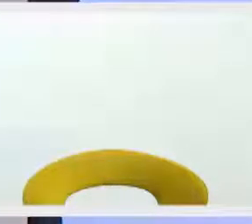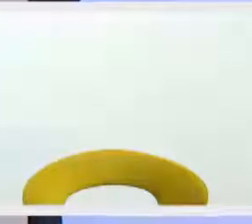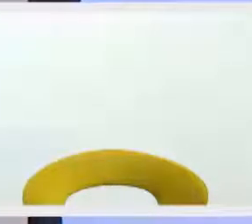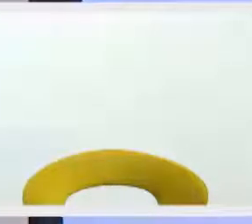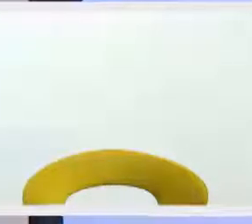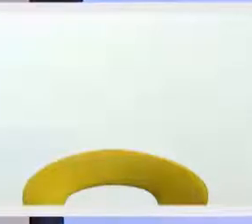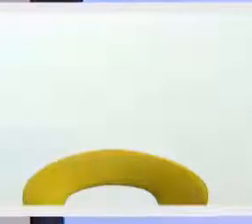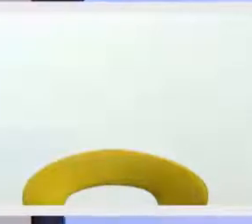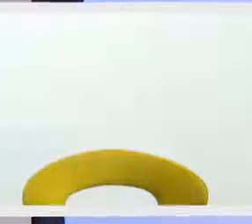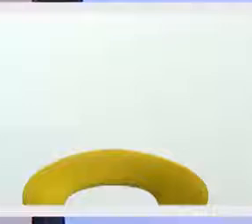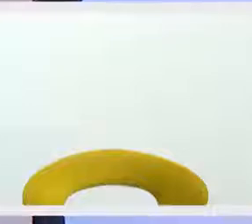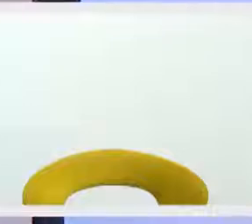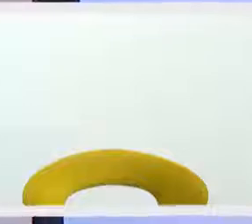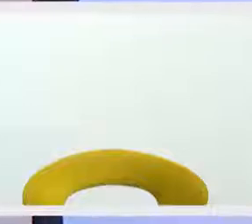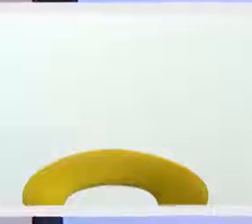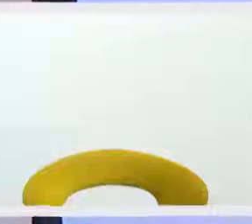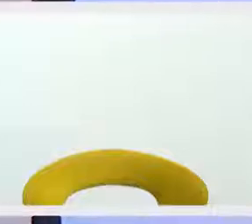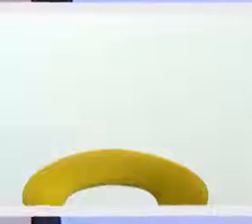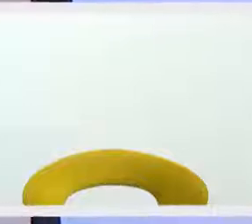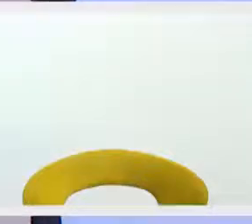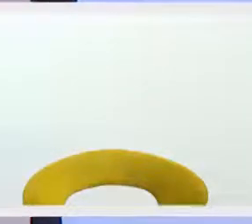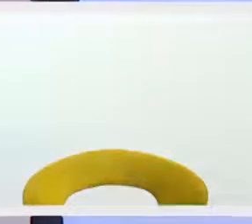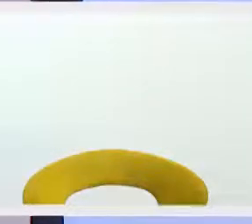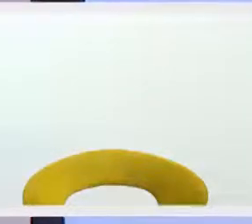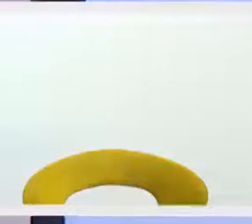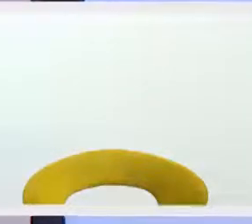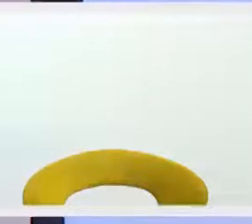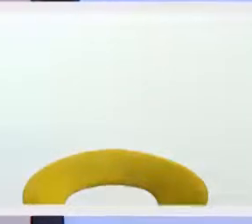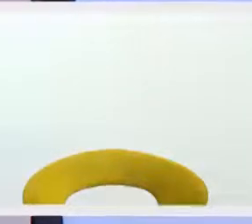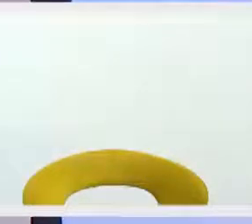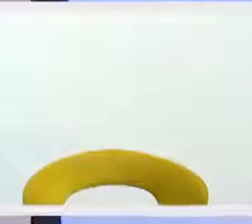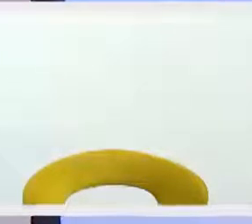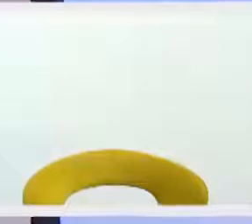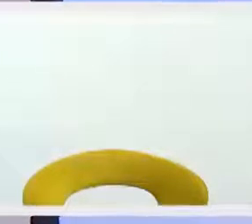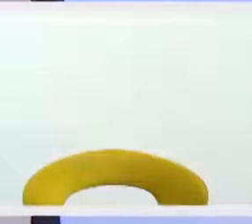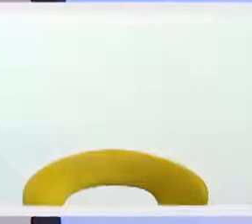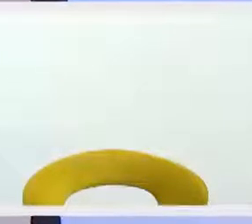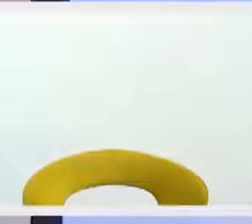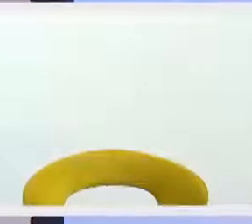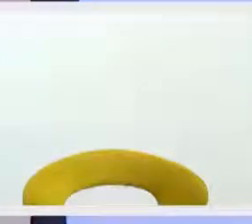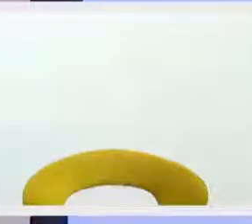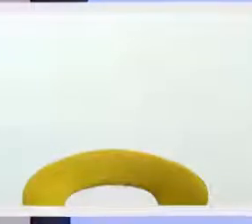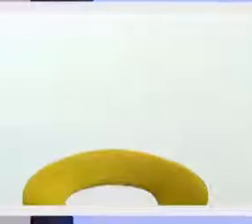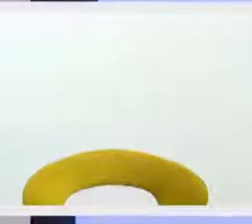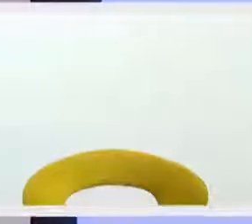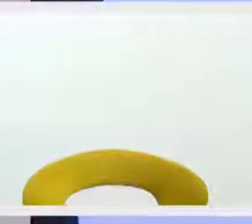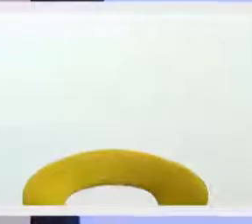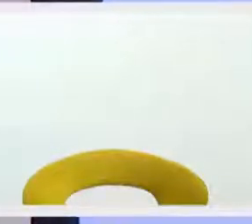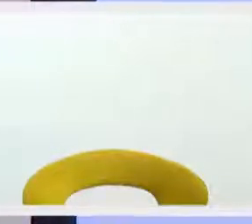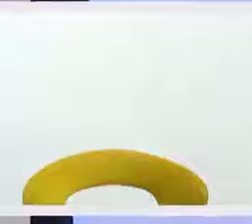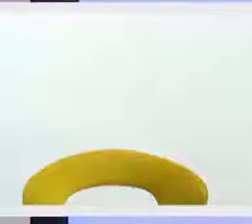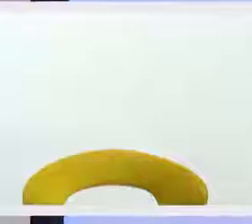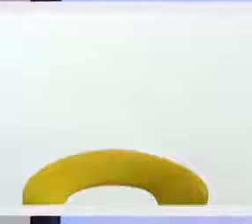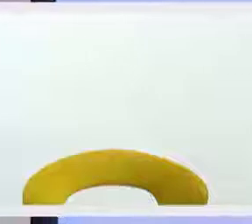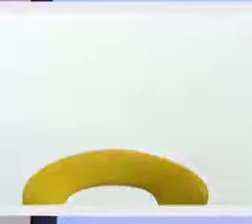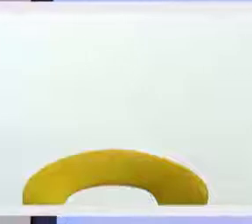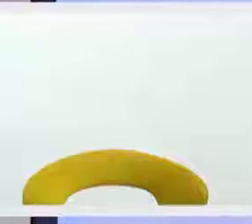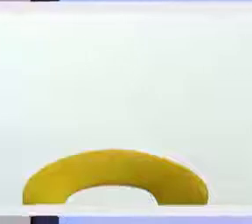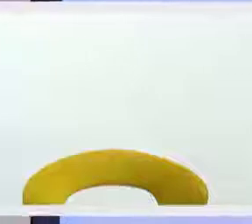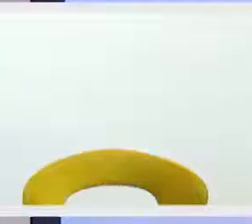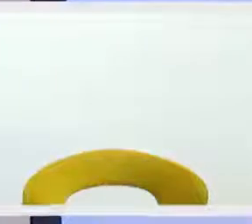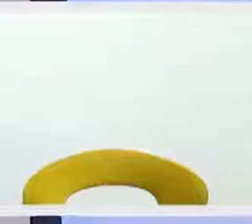in the general education classroom because she can do. So this video is in English, and now the captions below are in Swahili